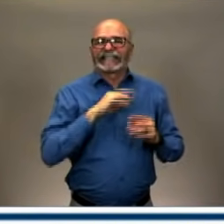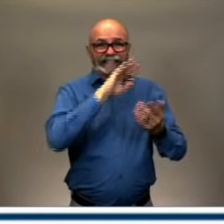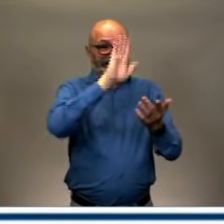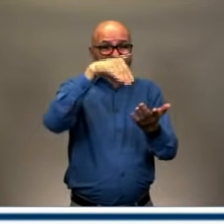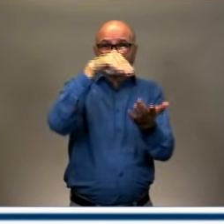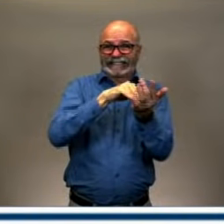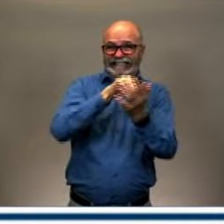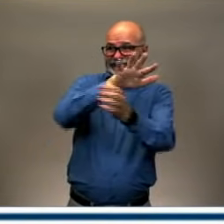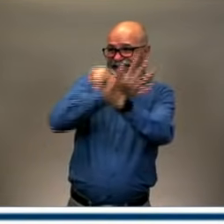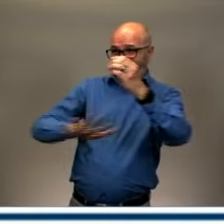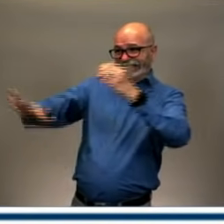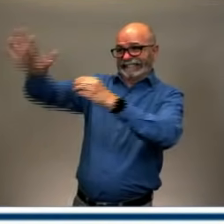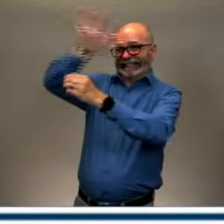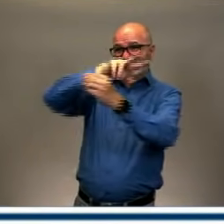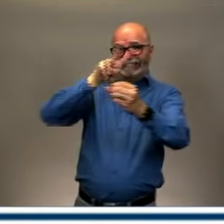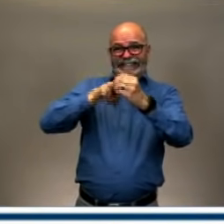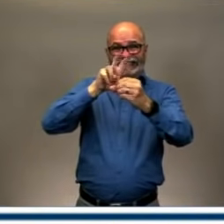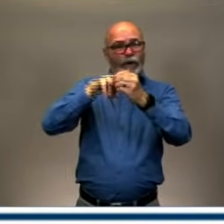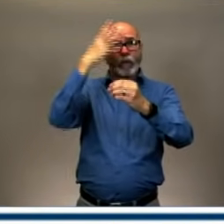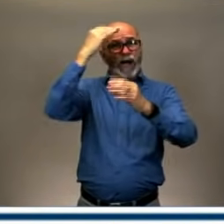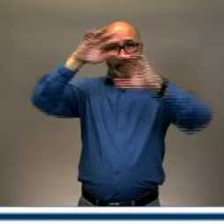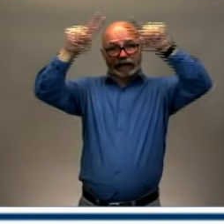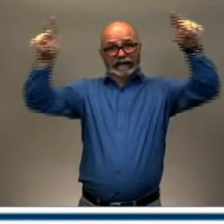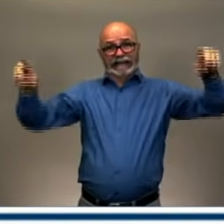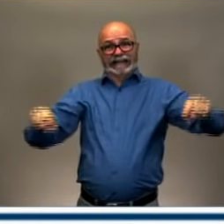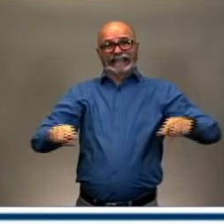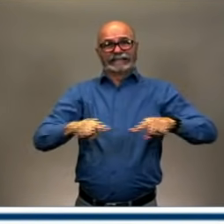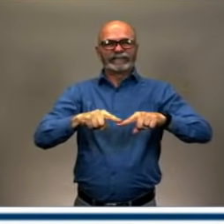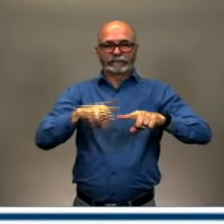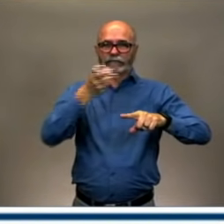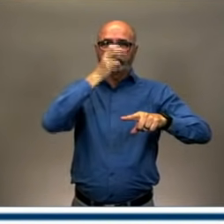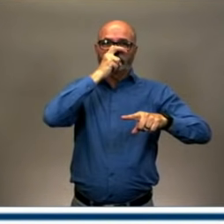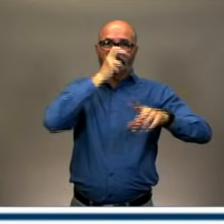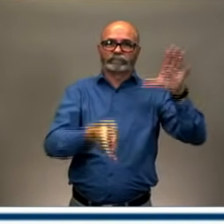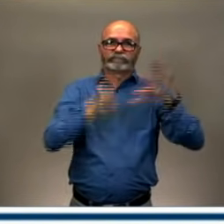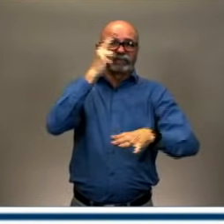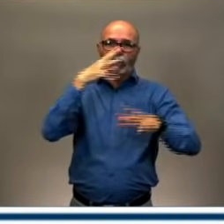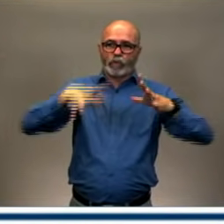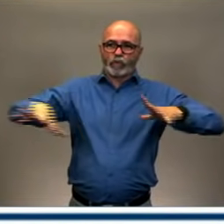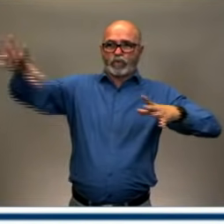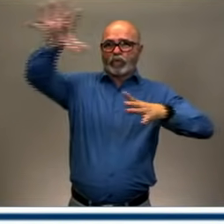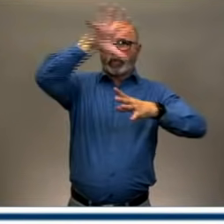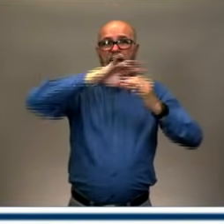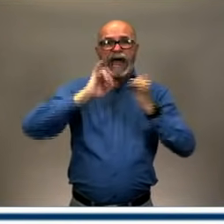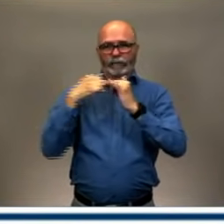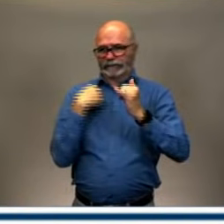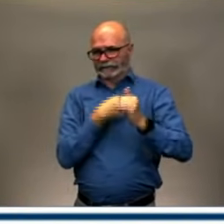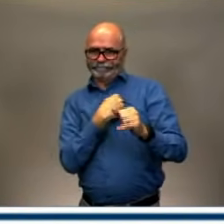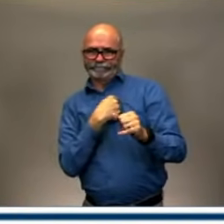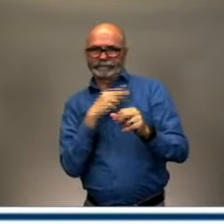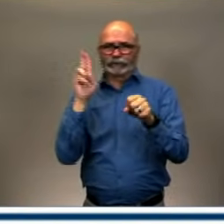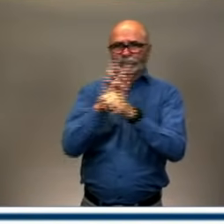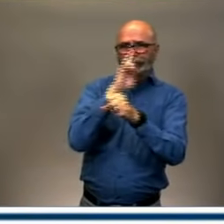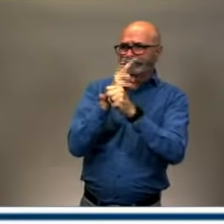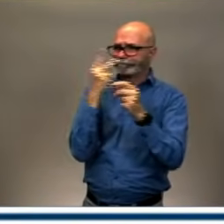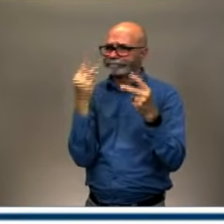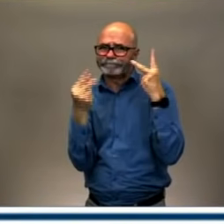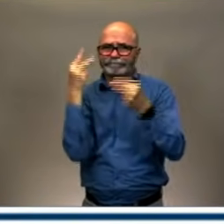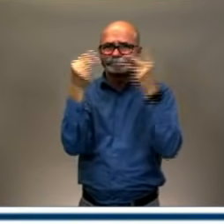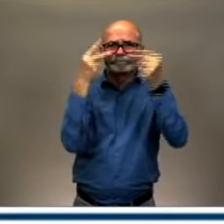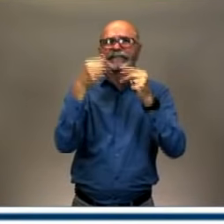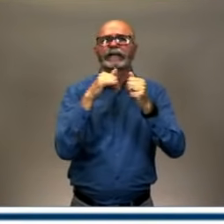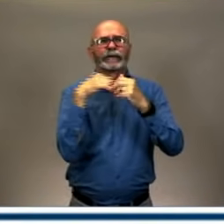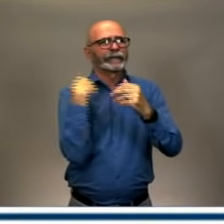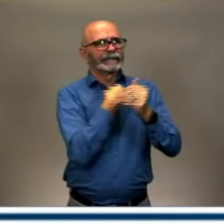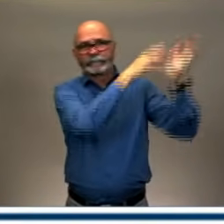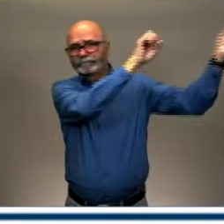Zone, as we've said before, is simply about the very strict requirements around handling the initial shipments of the Pfizer vaccine.